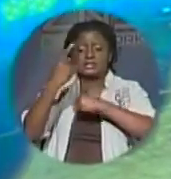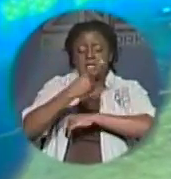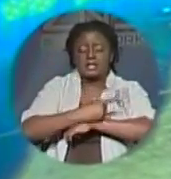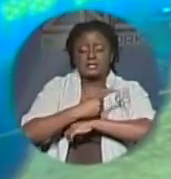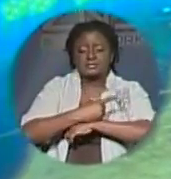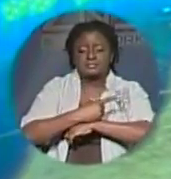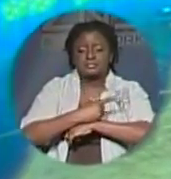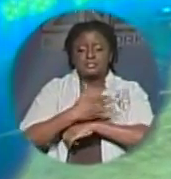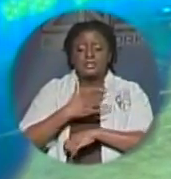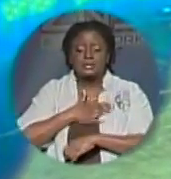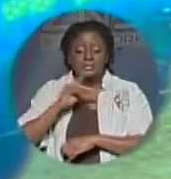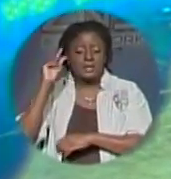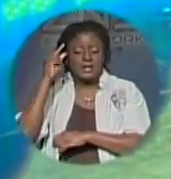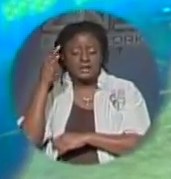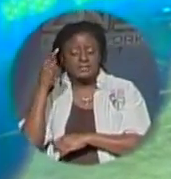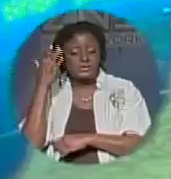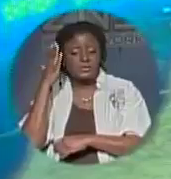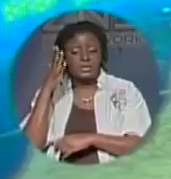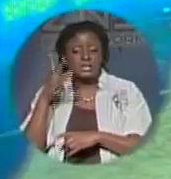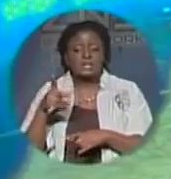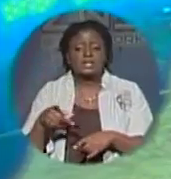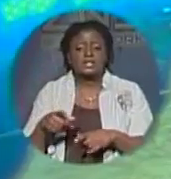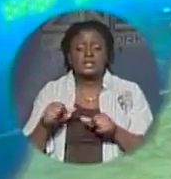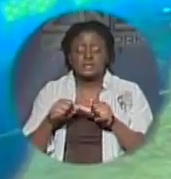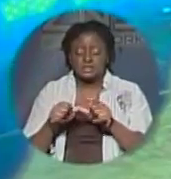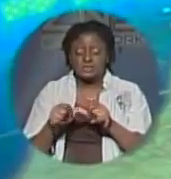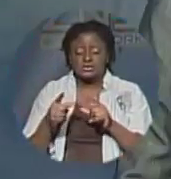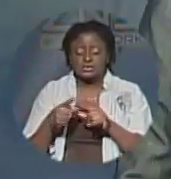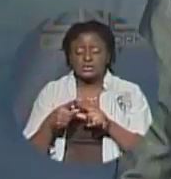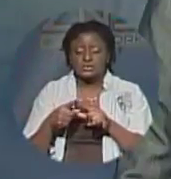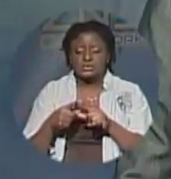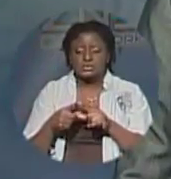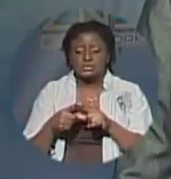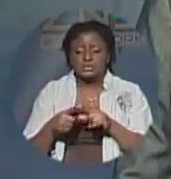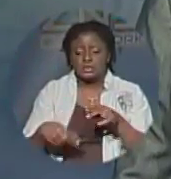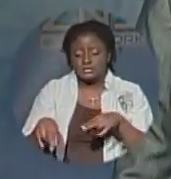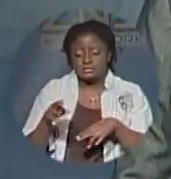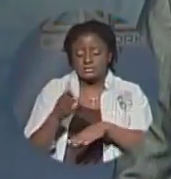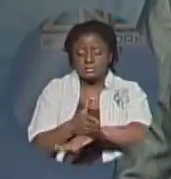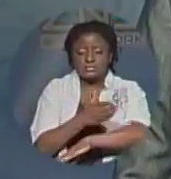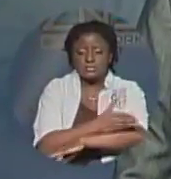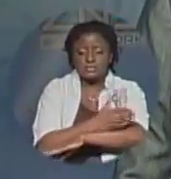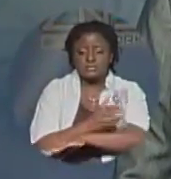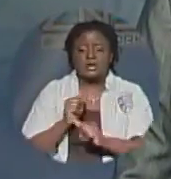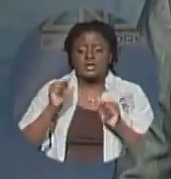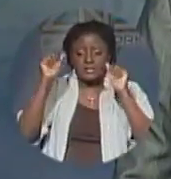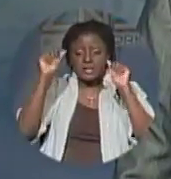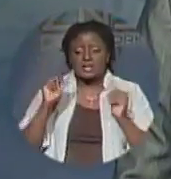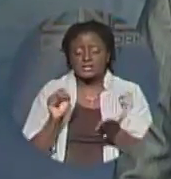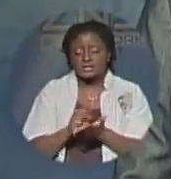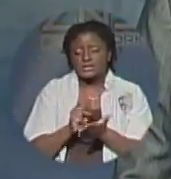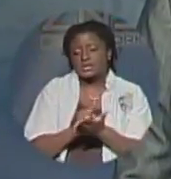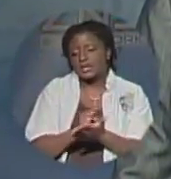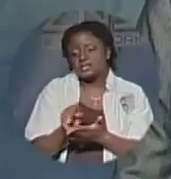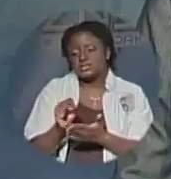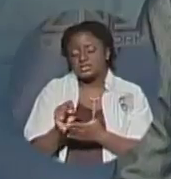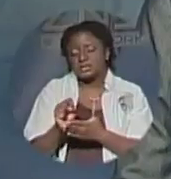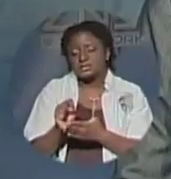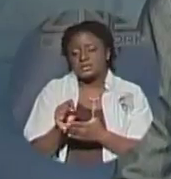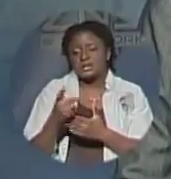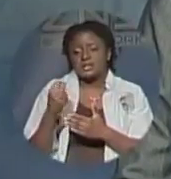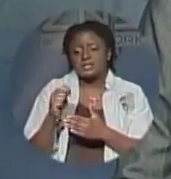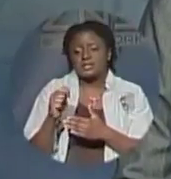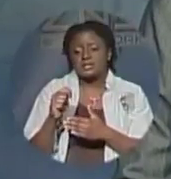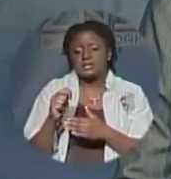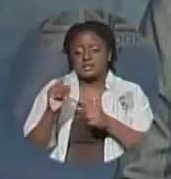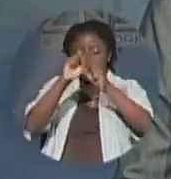will continue to enhance athletic scholarships and other sports programs. The National Stadium seats 15,000. Not only